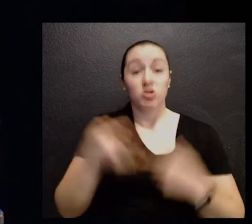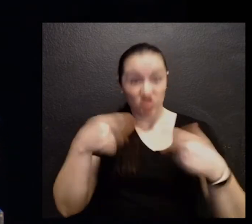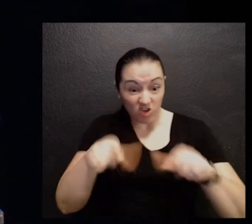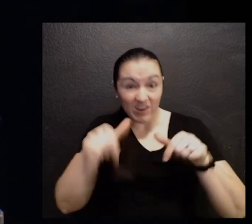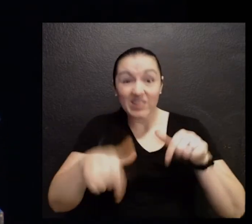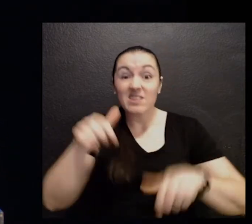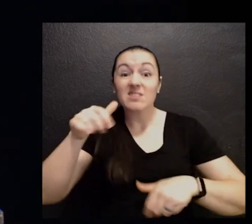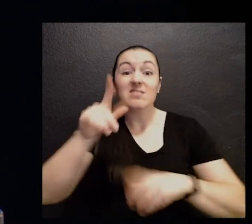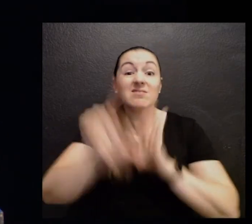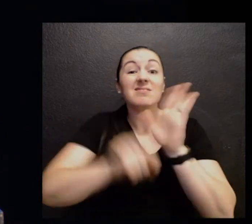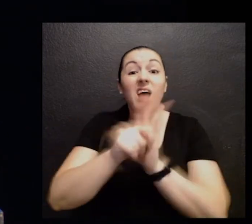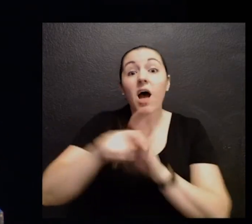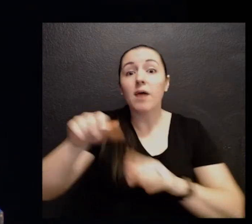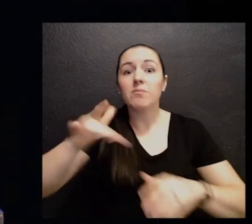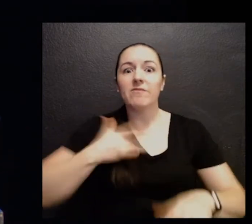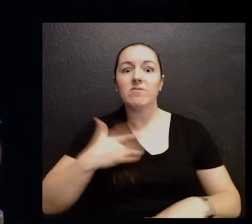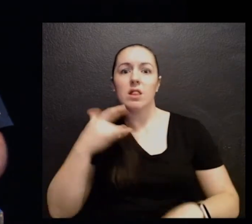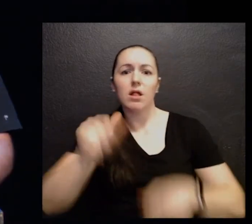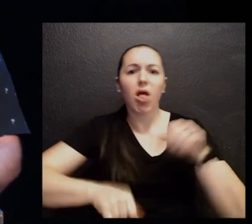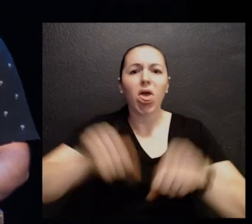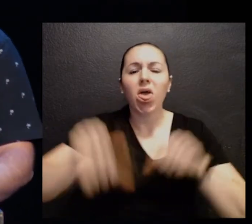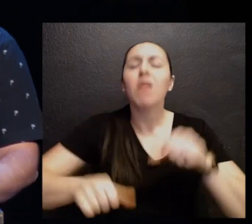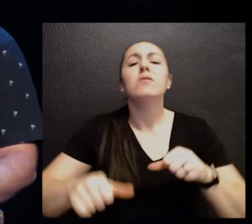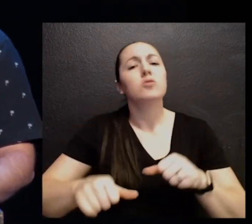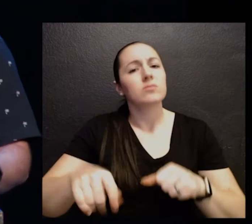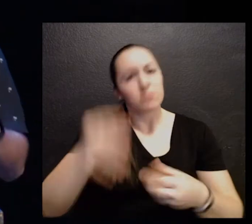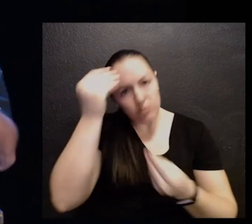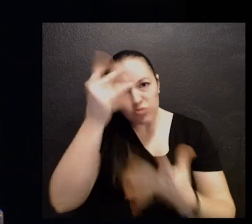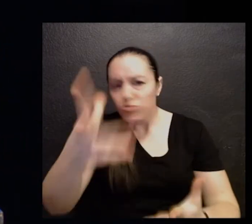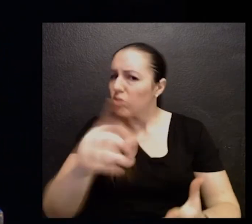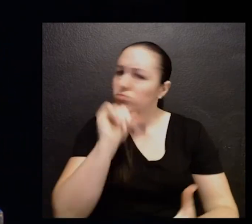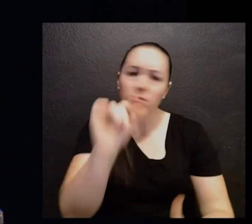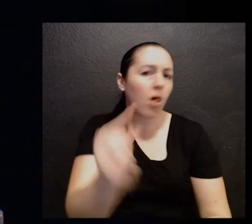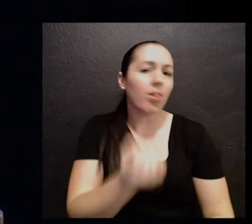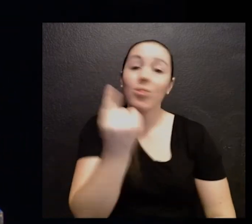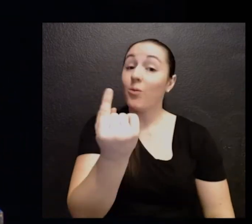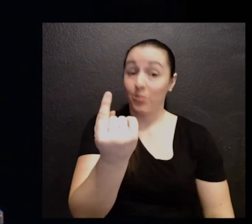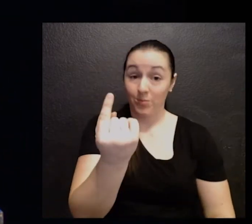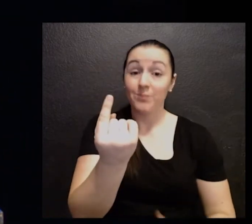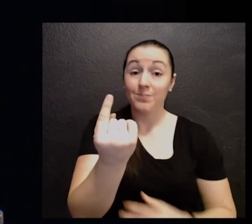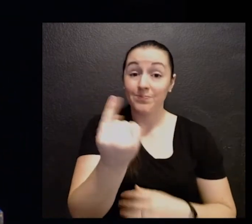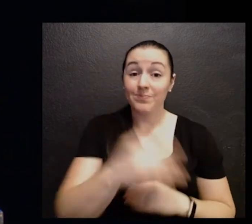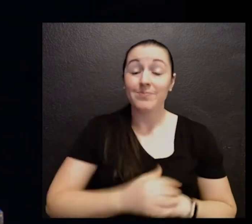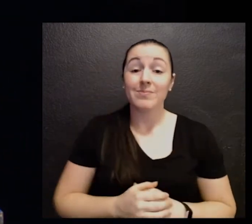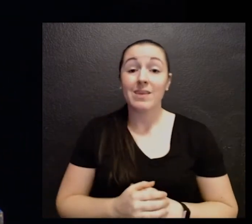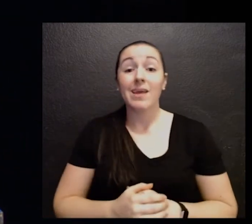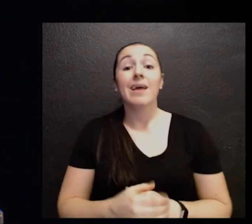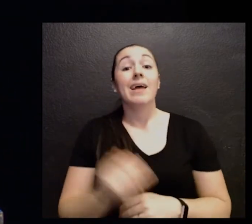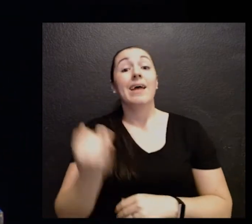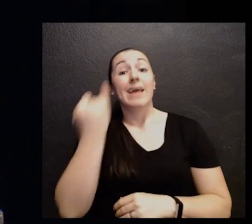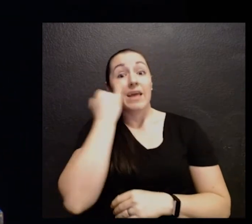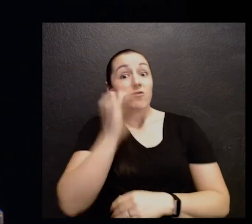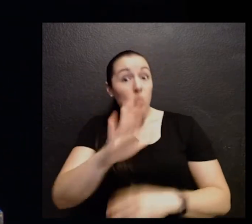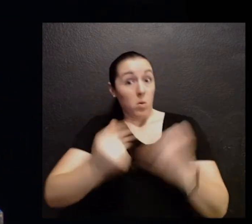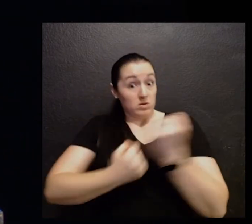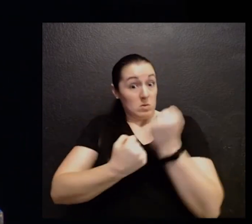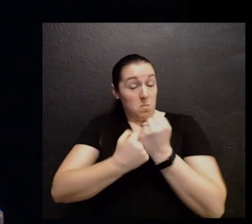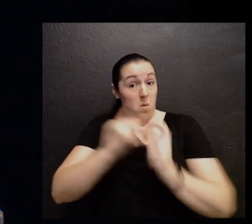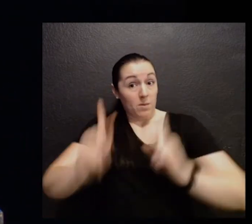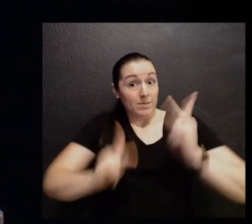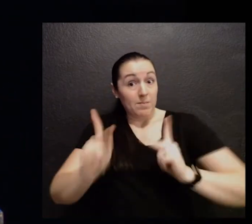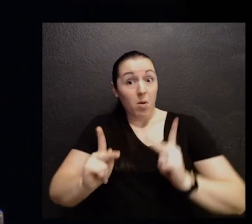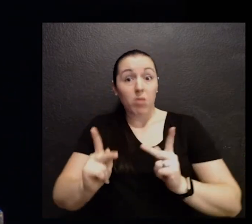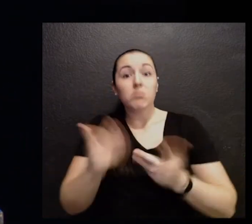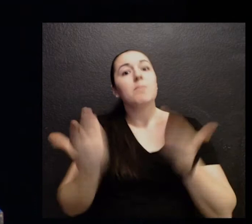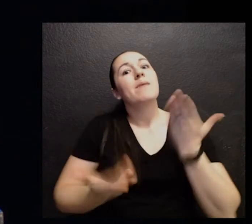not alone. And I also want to give an encouragement to people who might, your Aaron and Hur might be in your same